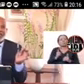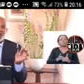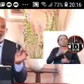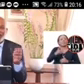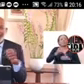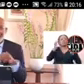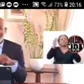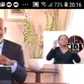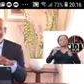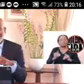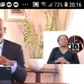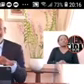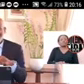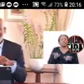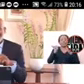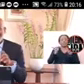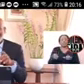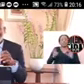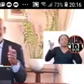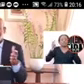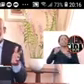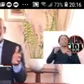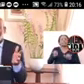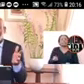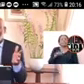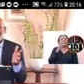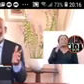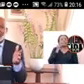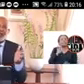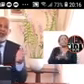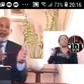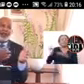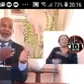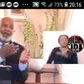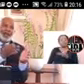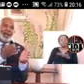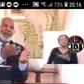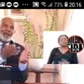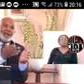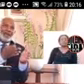stay home weekend. And I think the time frame that he gave for that would be